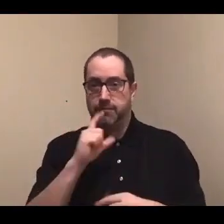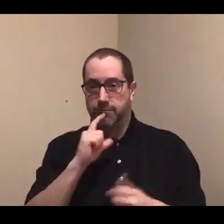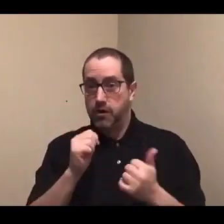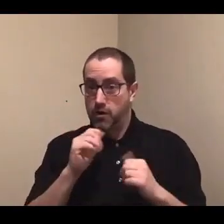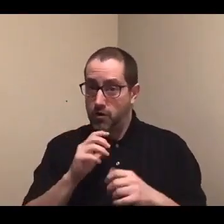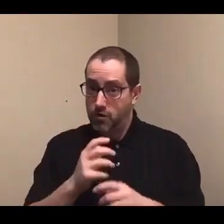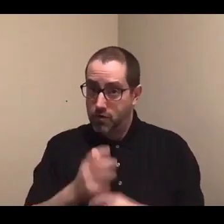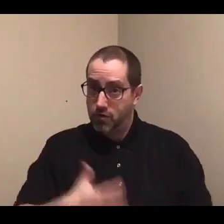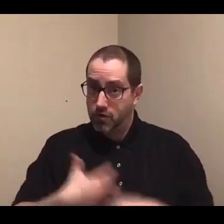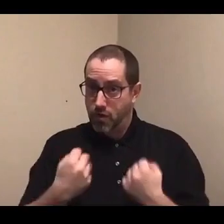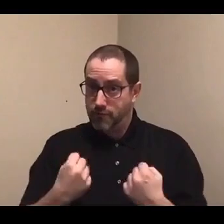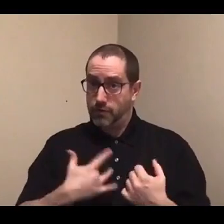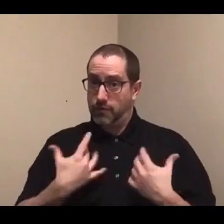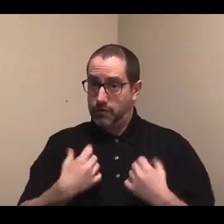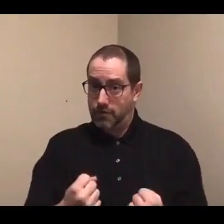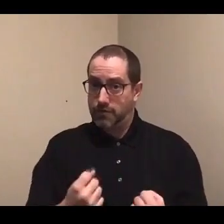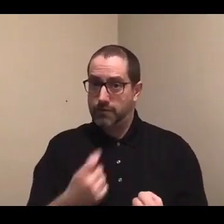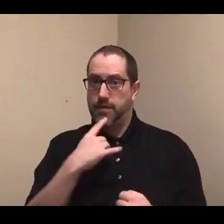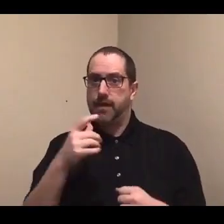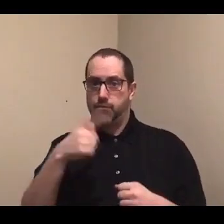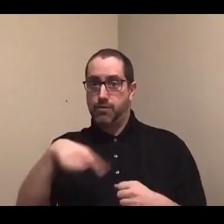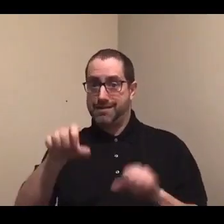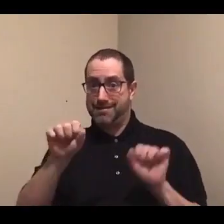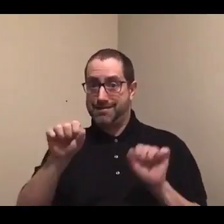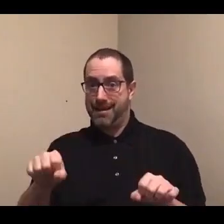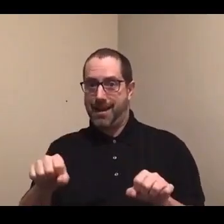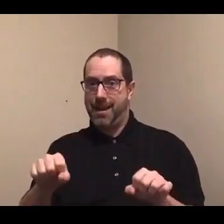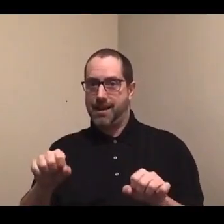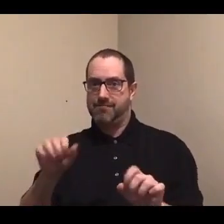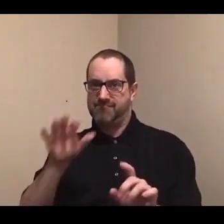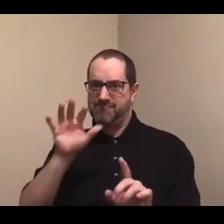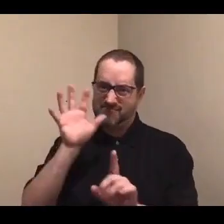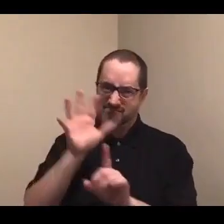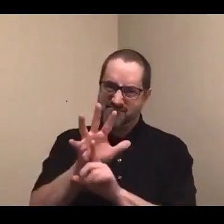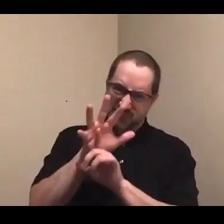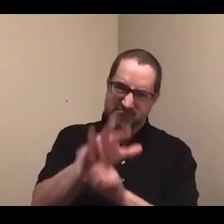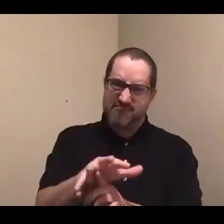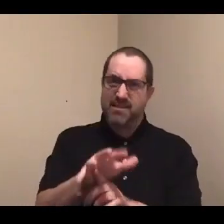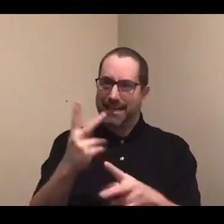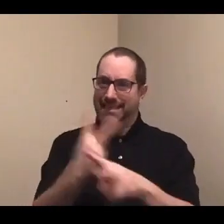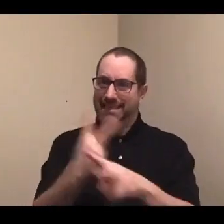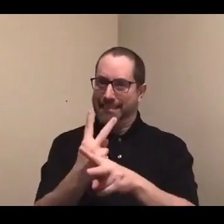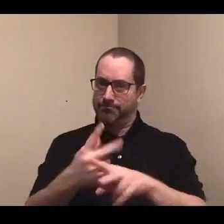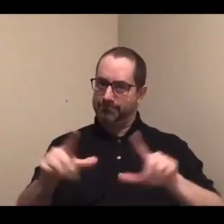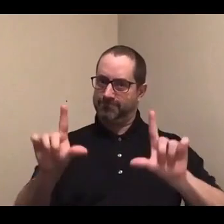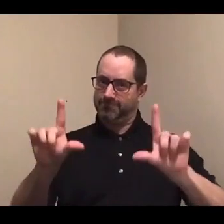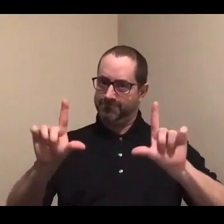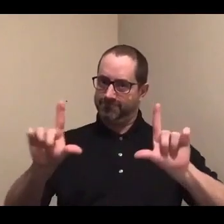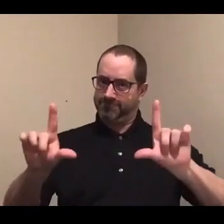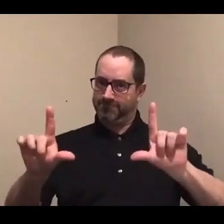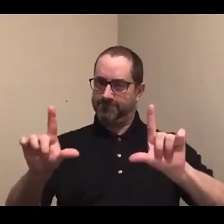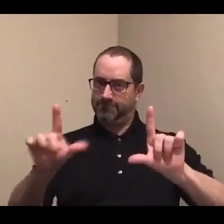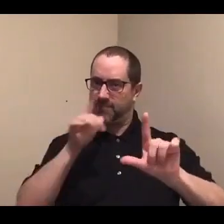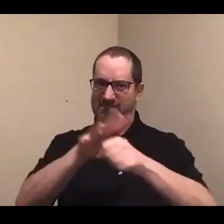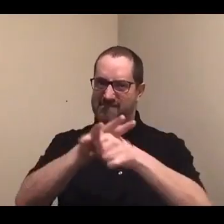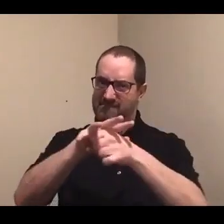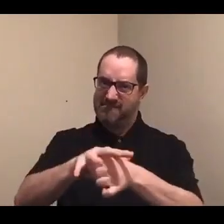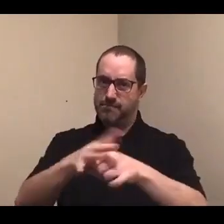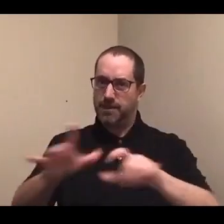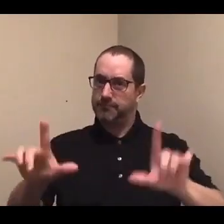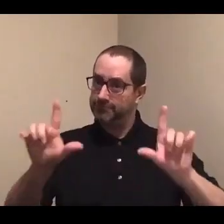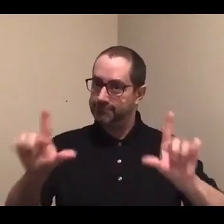have enough hits or capacity, and as I said before, and just a reminder, we're not limited on